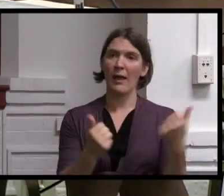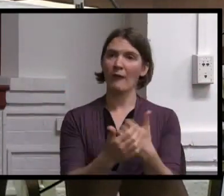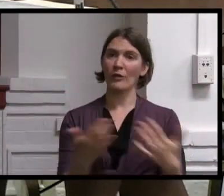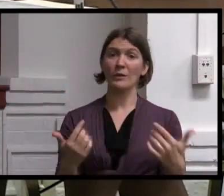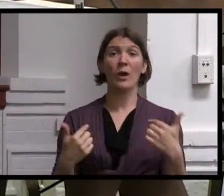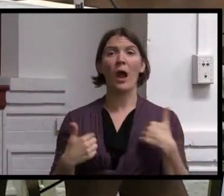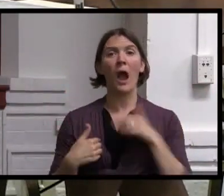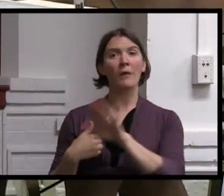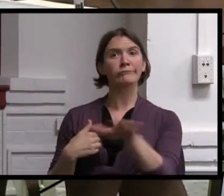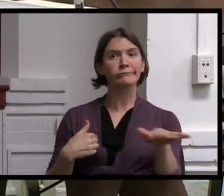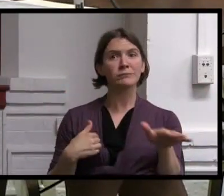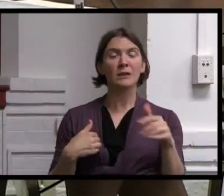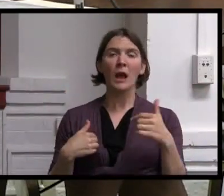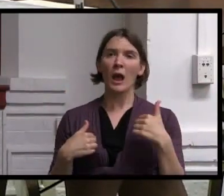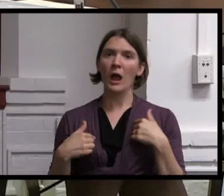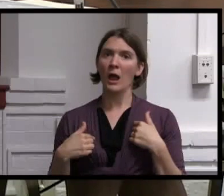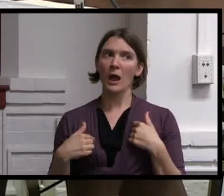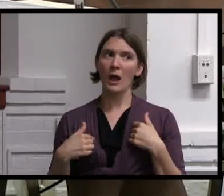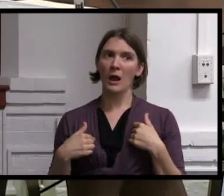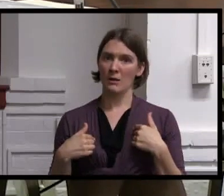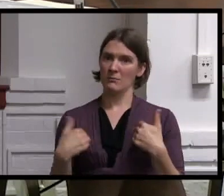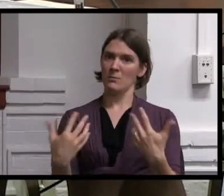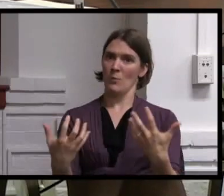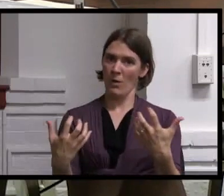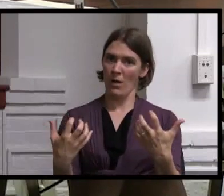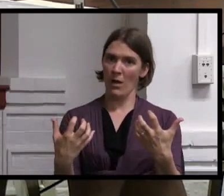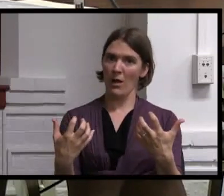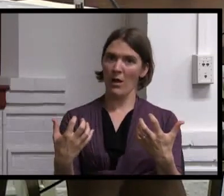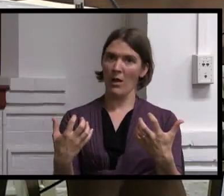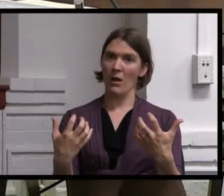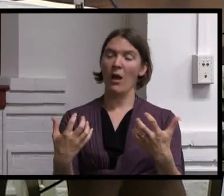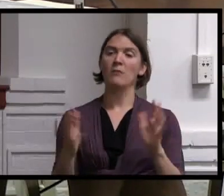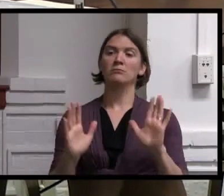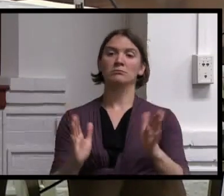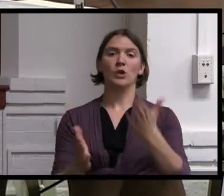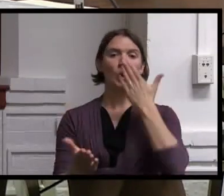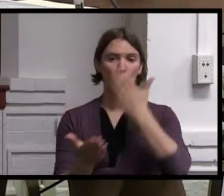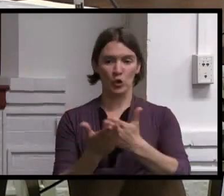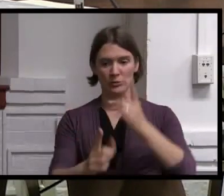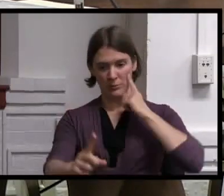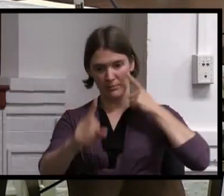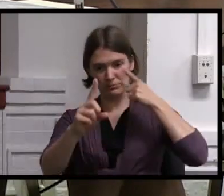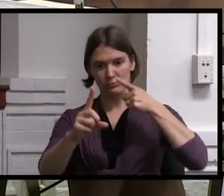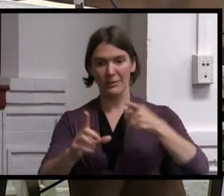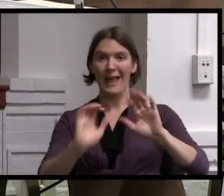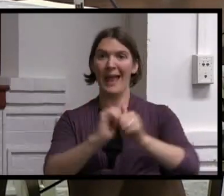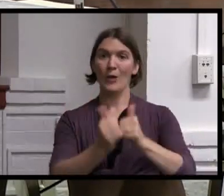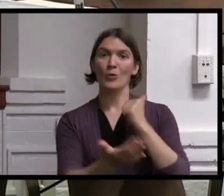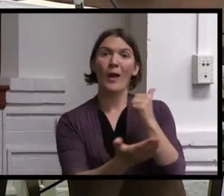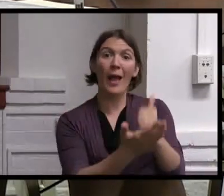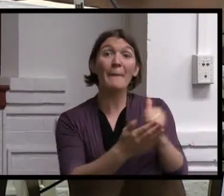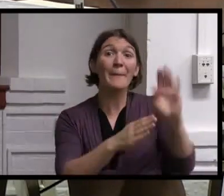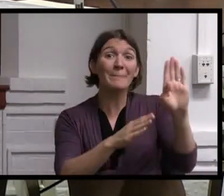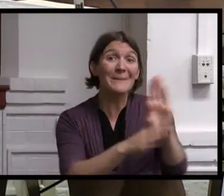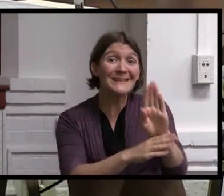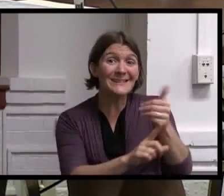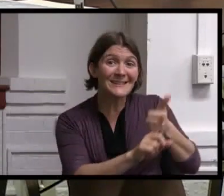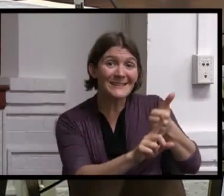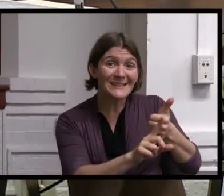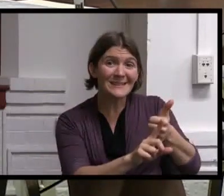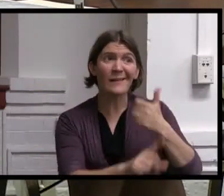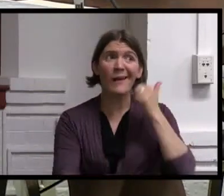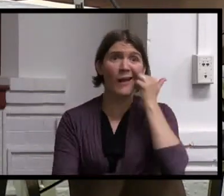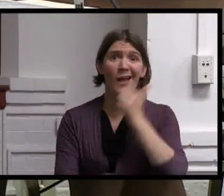want to be really clear that I do want to have concrete solutions to help our merchants who on a